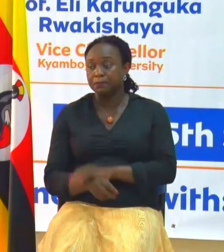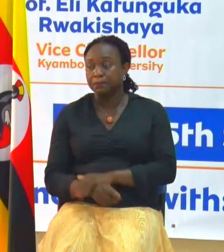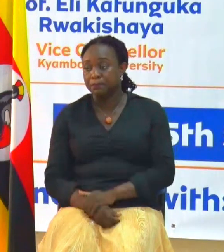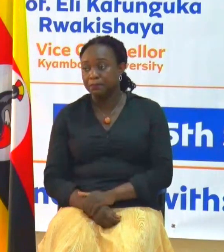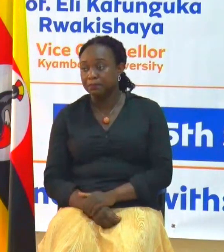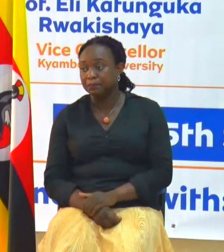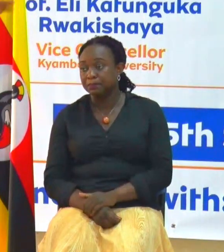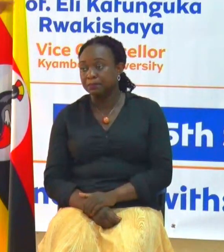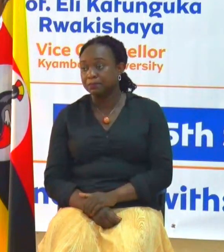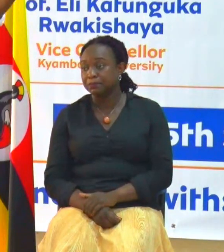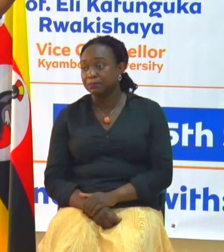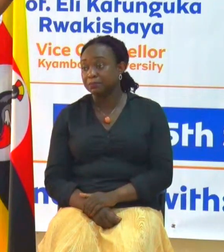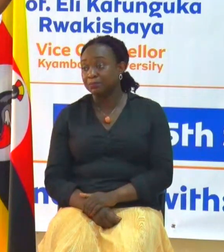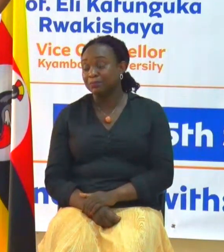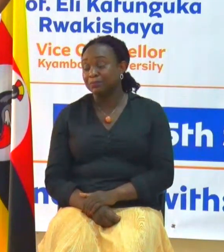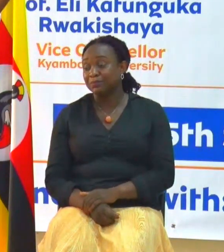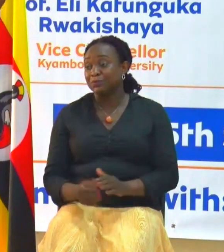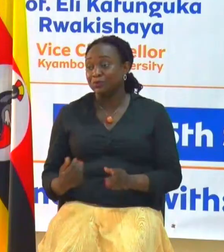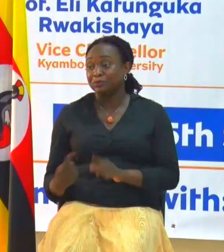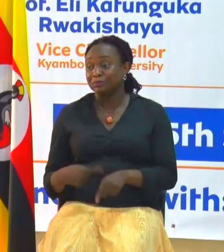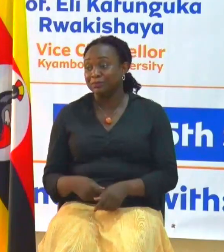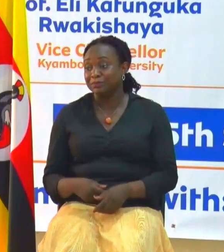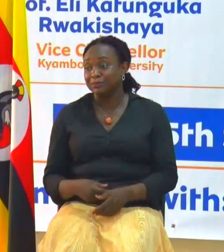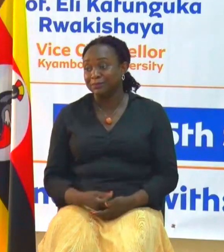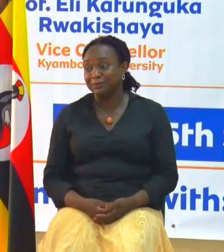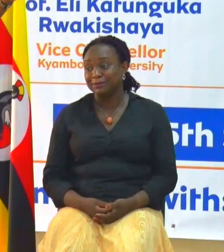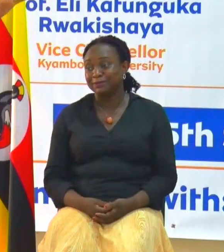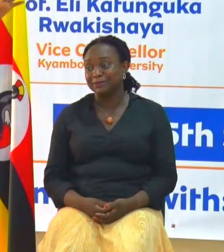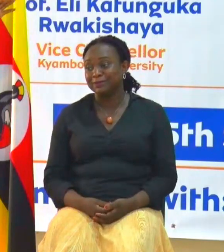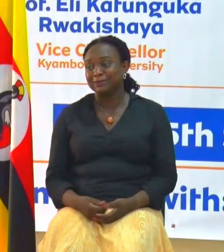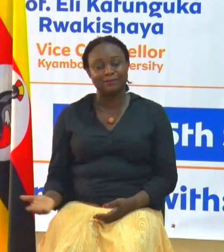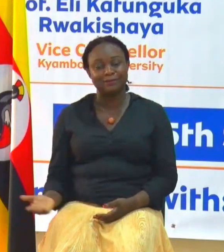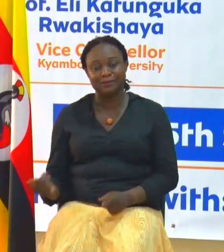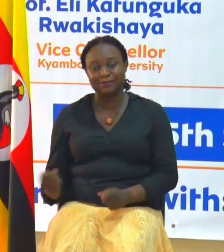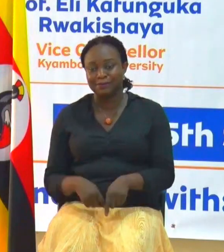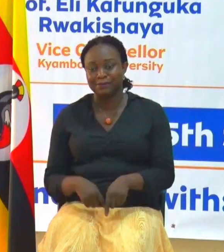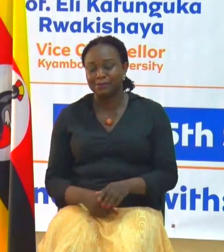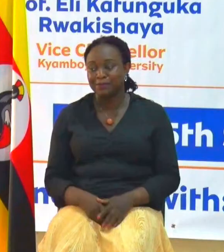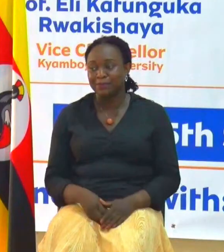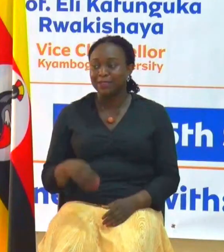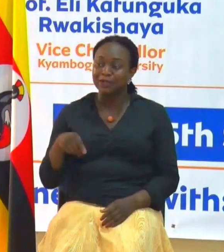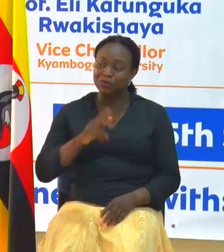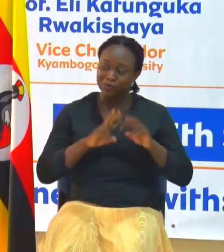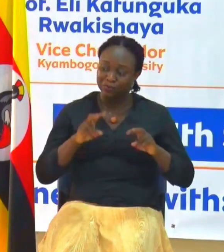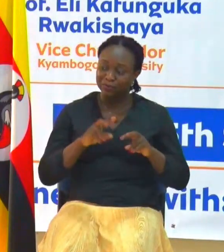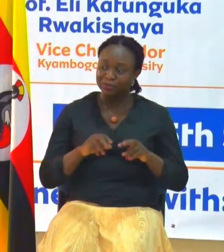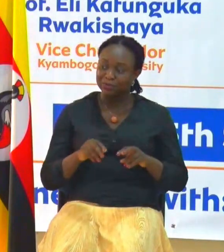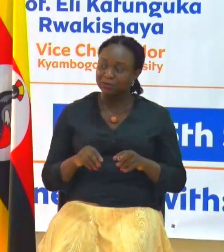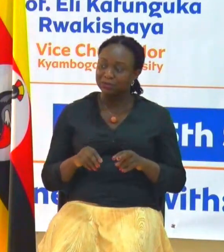So you go there, do your research, find your best